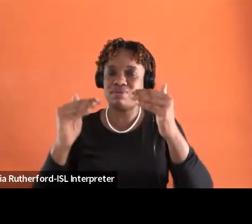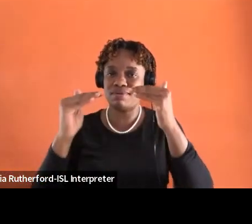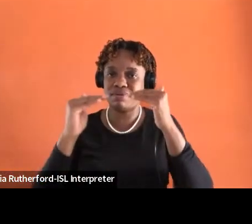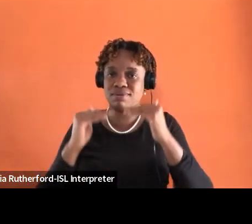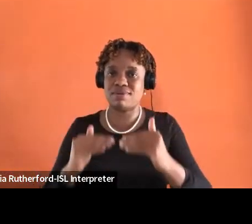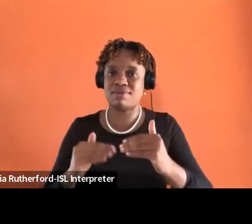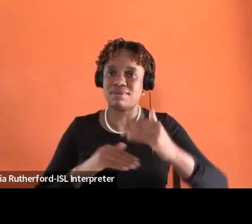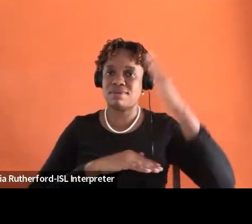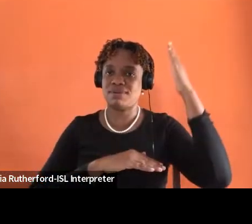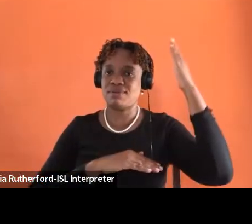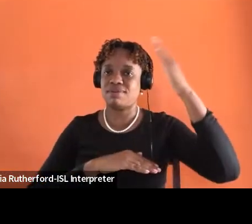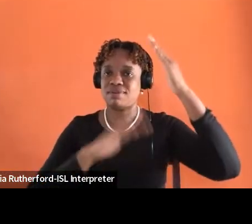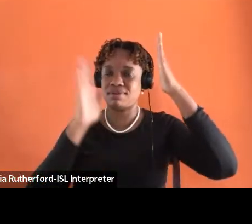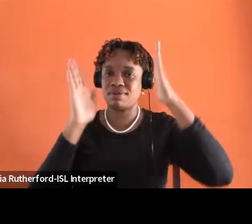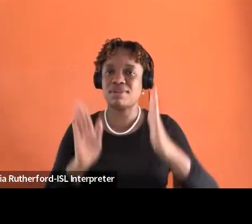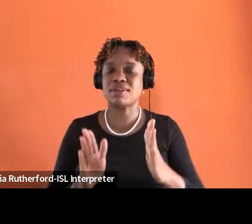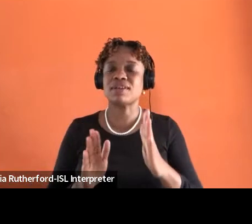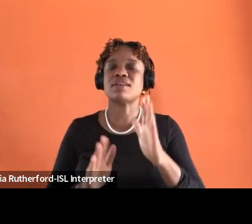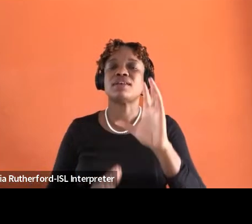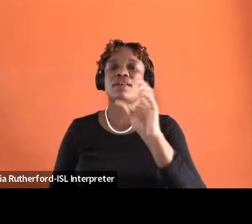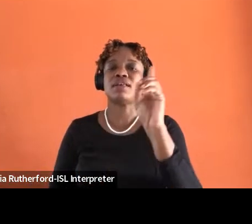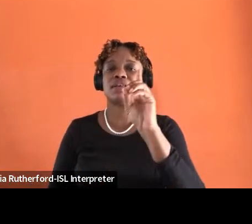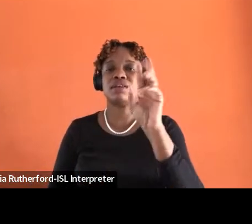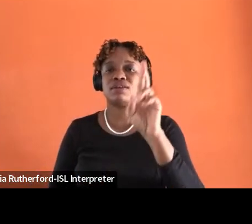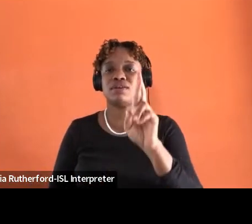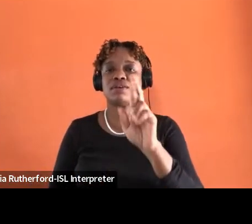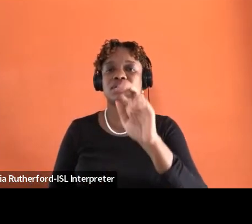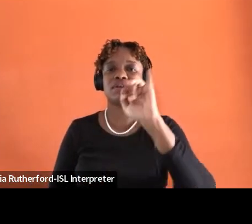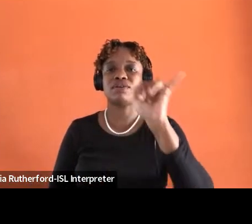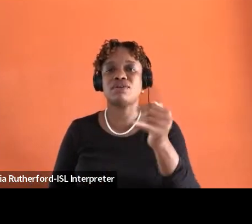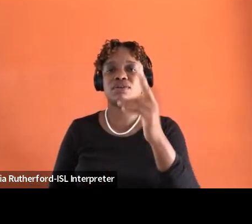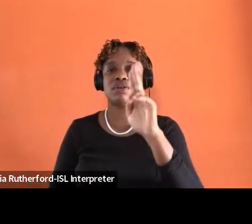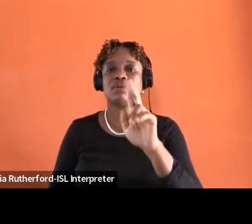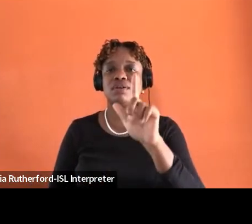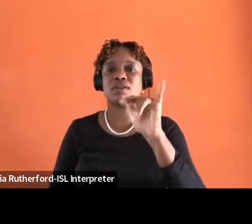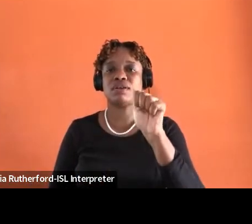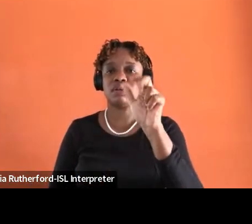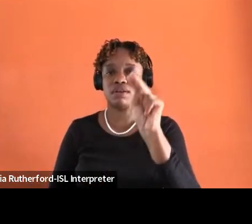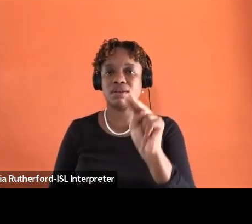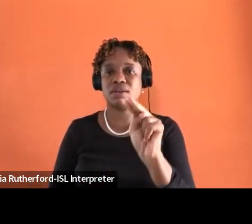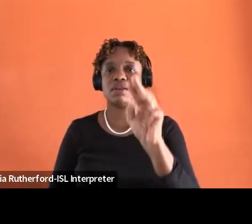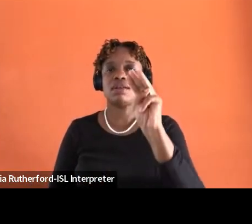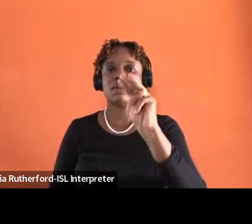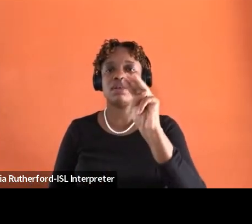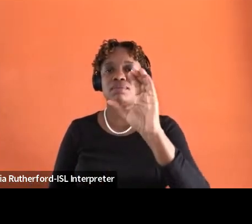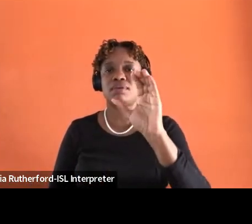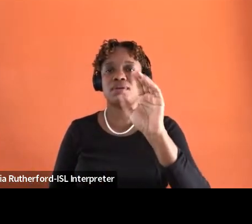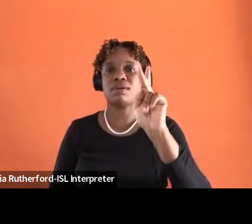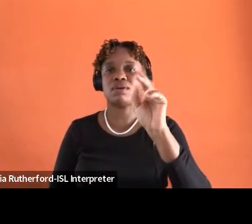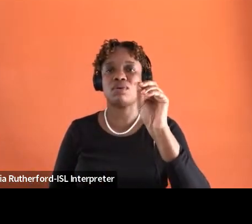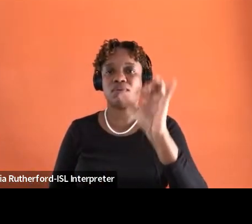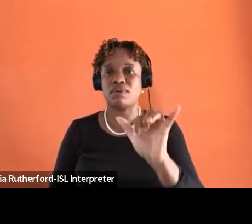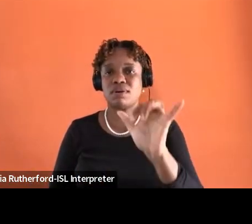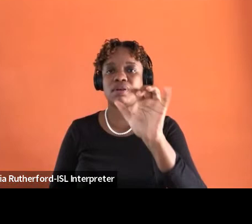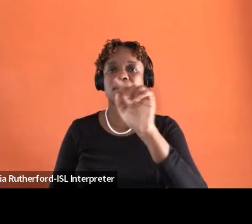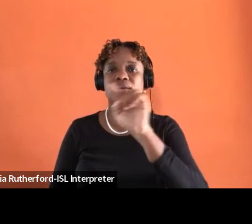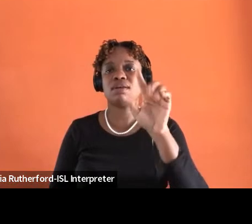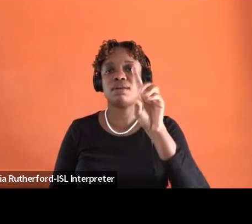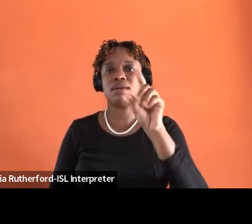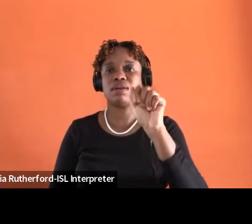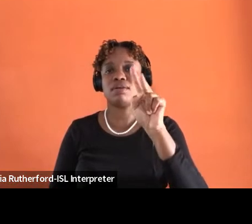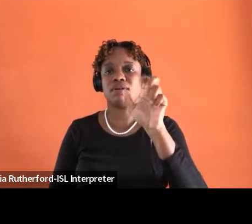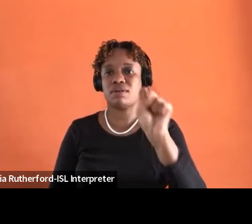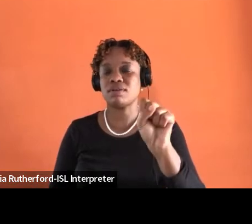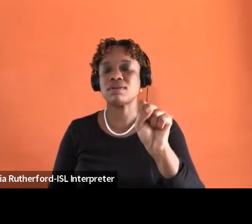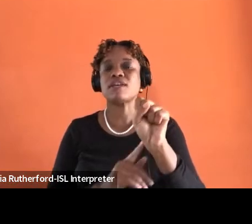She is Dr. Julian McCoy Davis. And